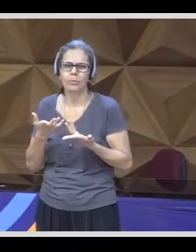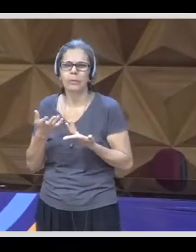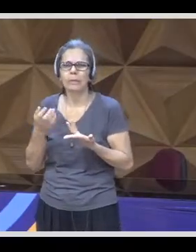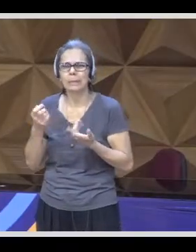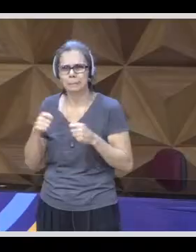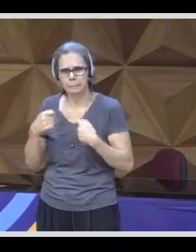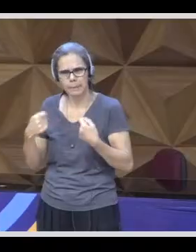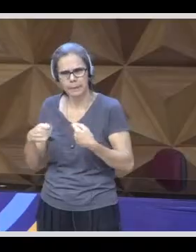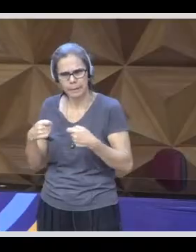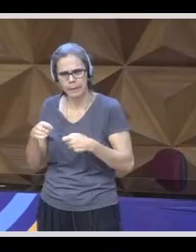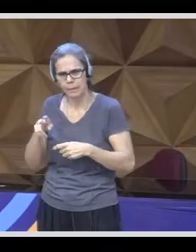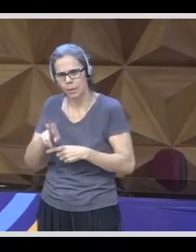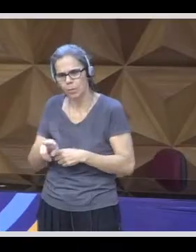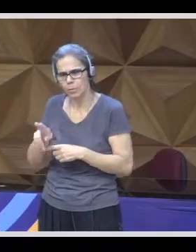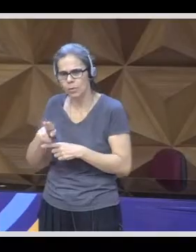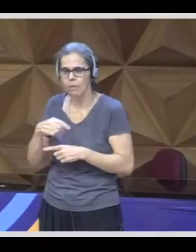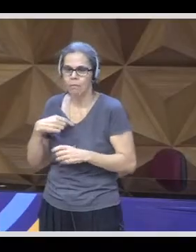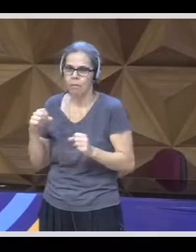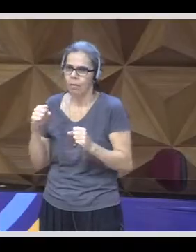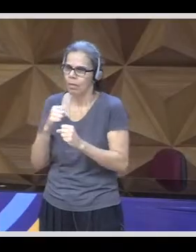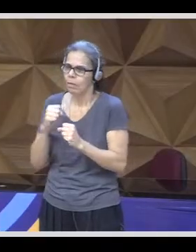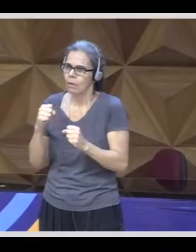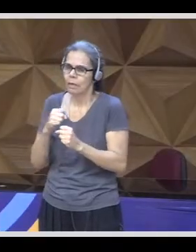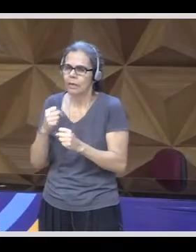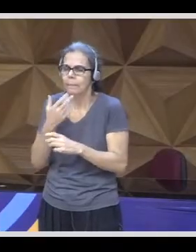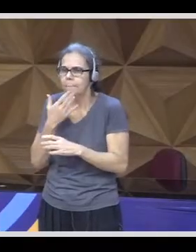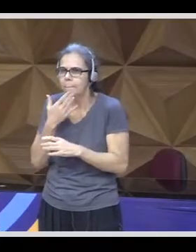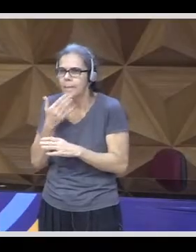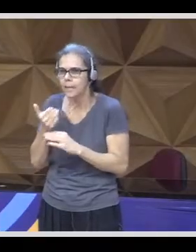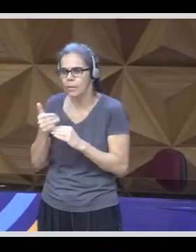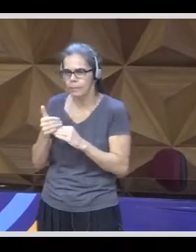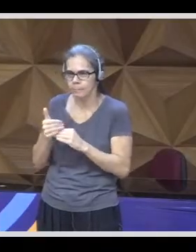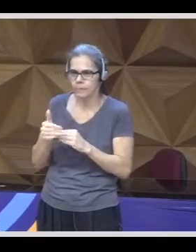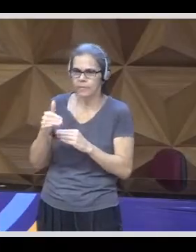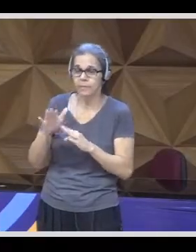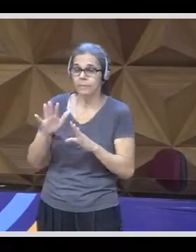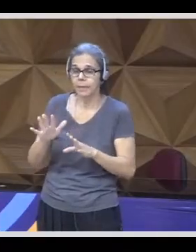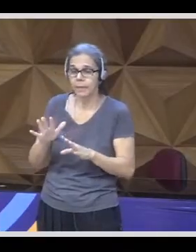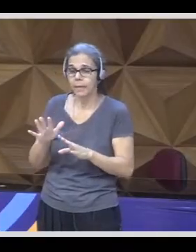would love to improve that with better visualization techniques.